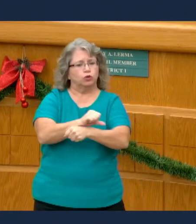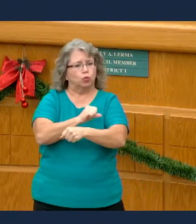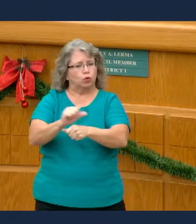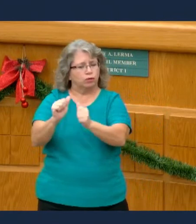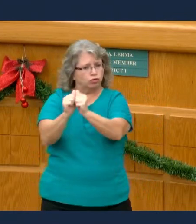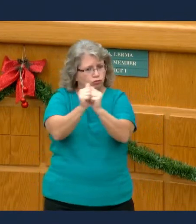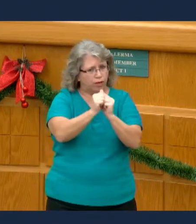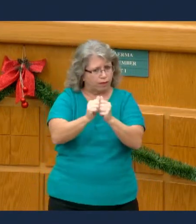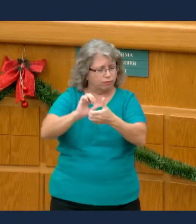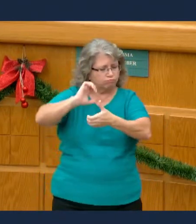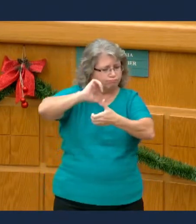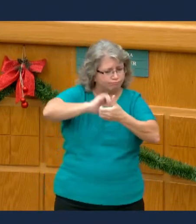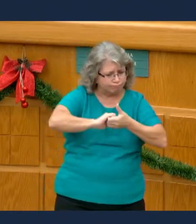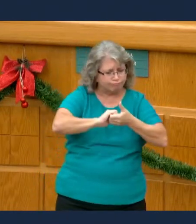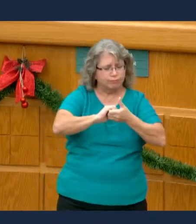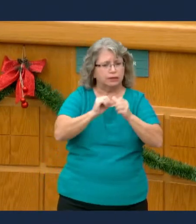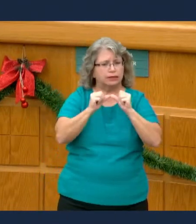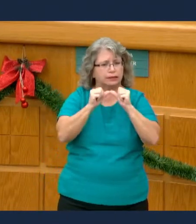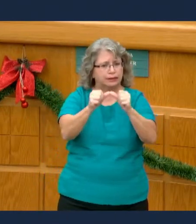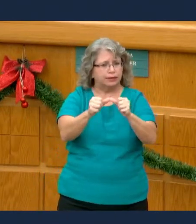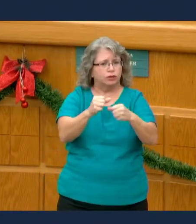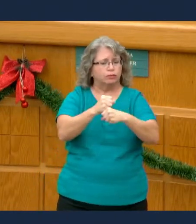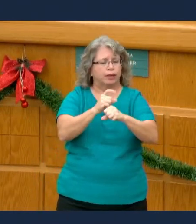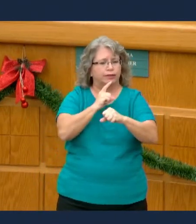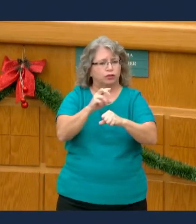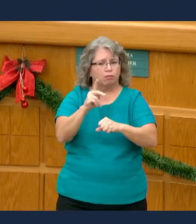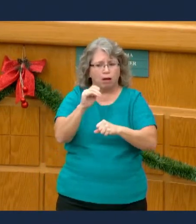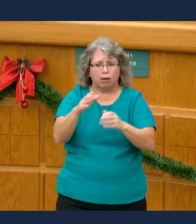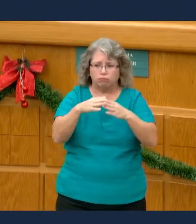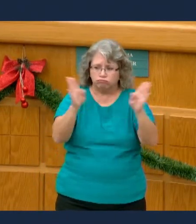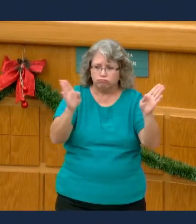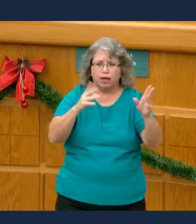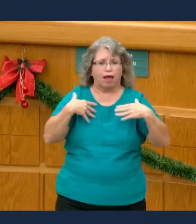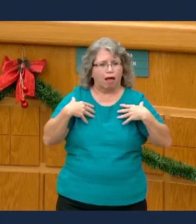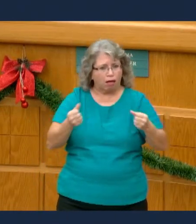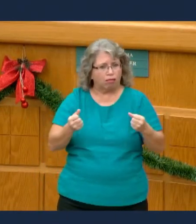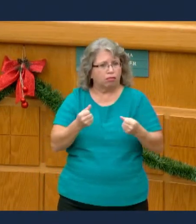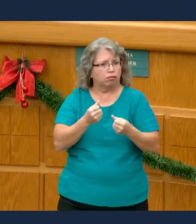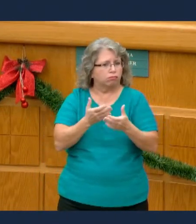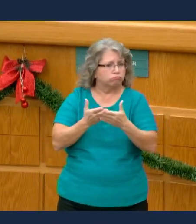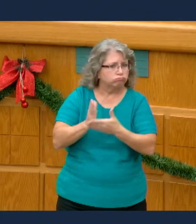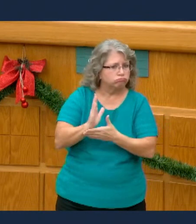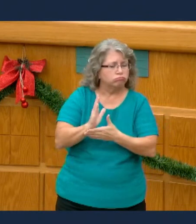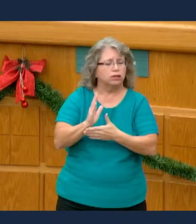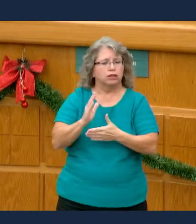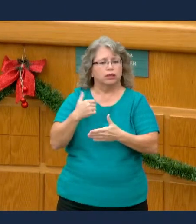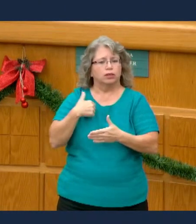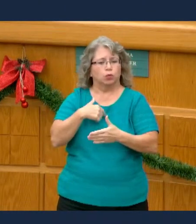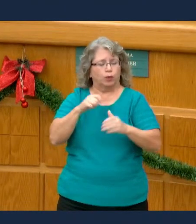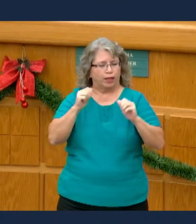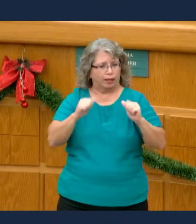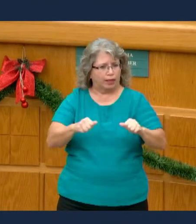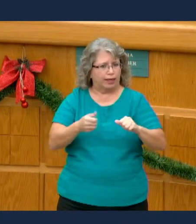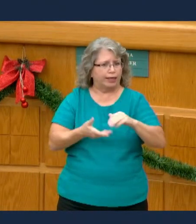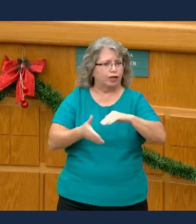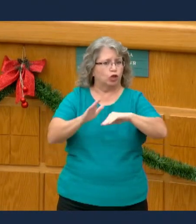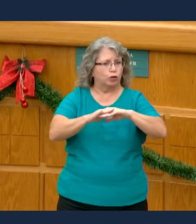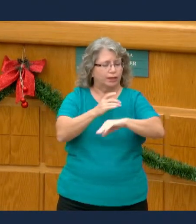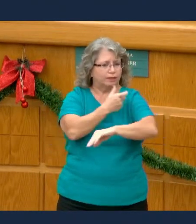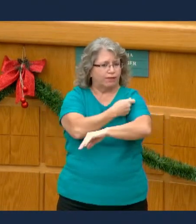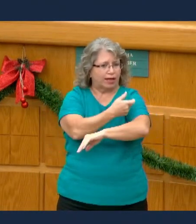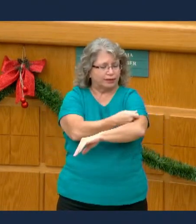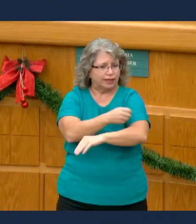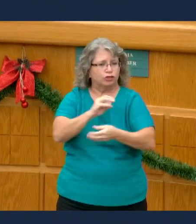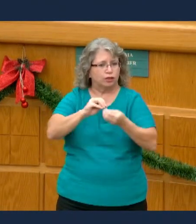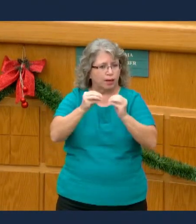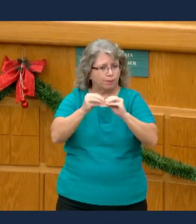health. And remember, we can help stop this pattern by increasing the vaccination rate in our community, and you will hear us